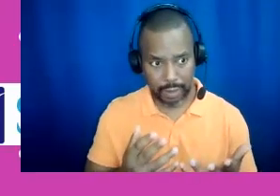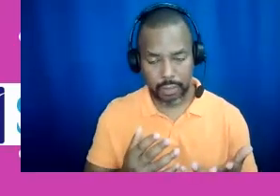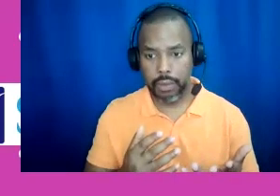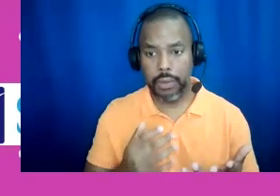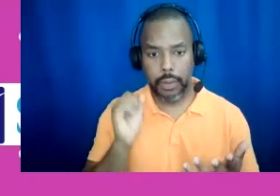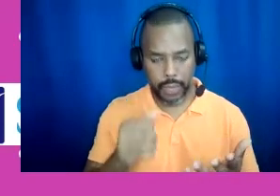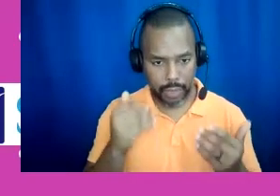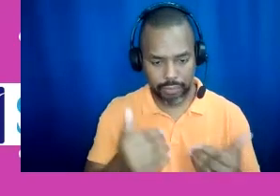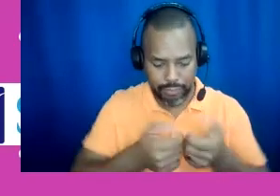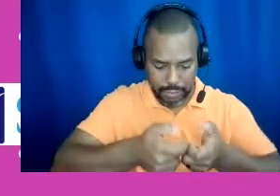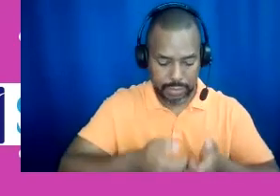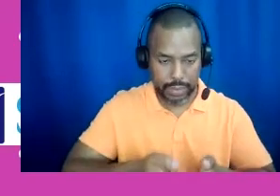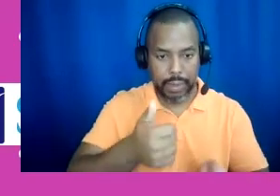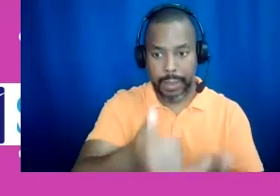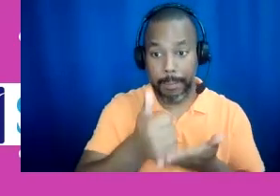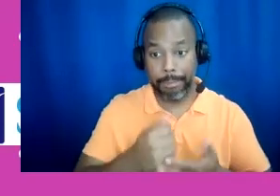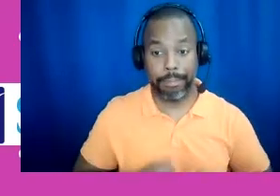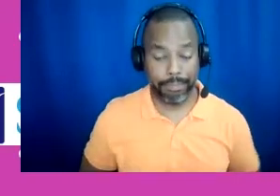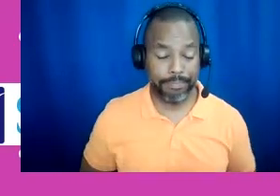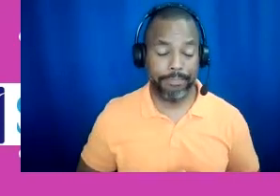some assistance right then and there.